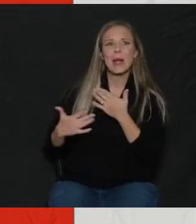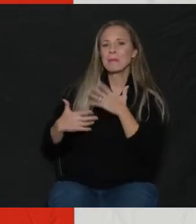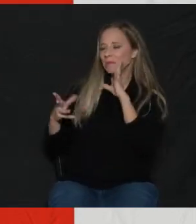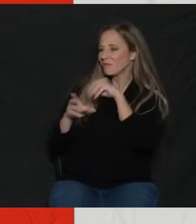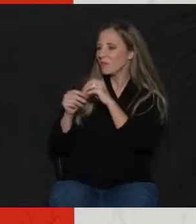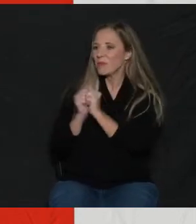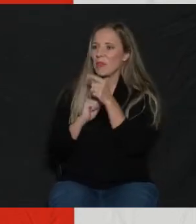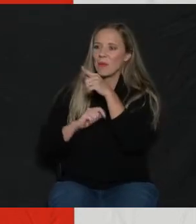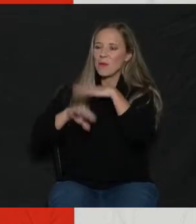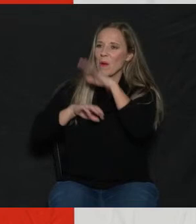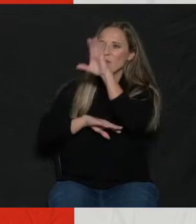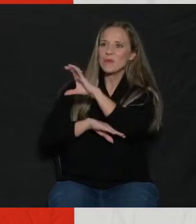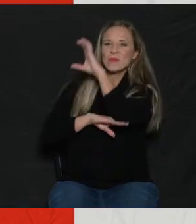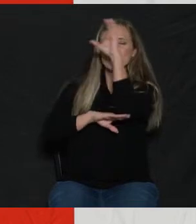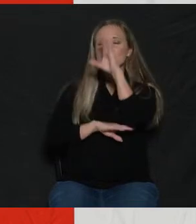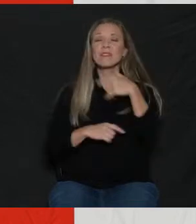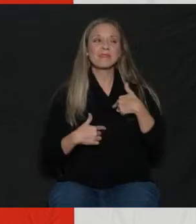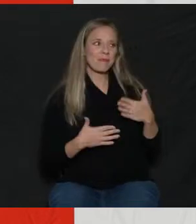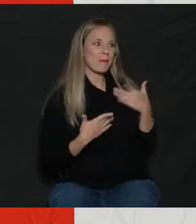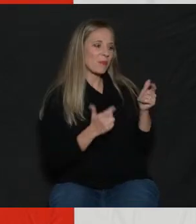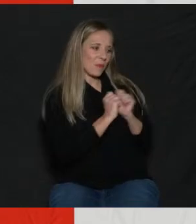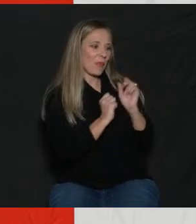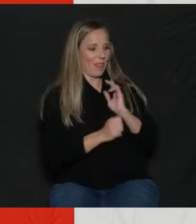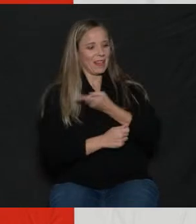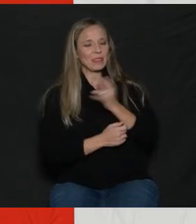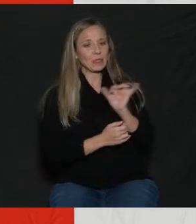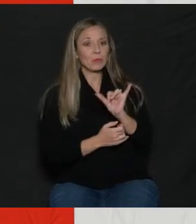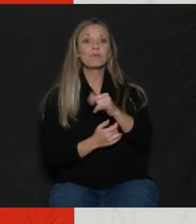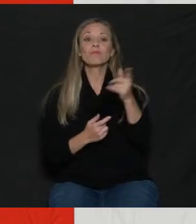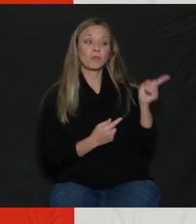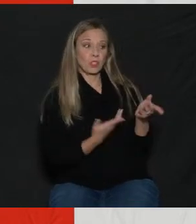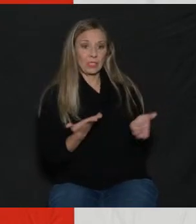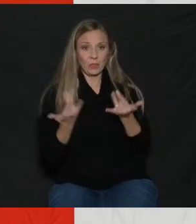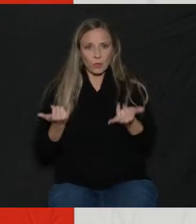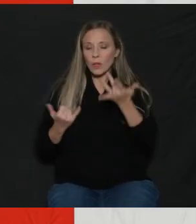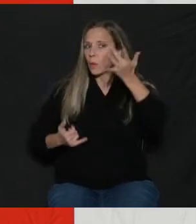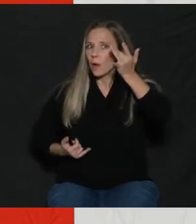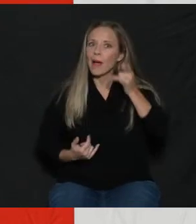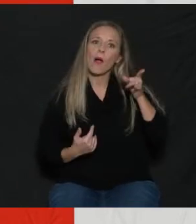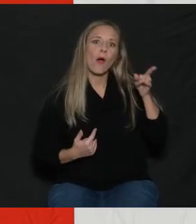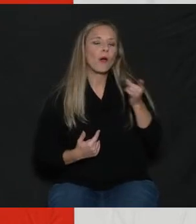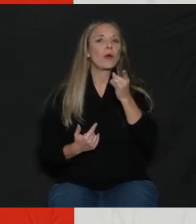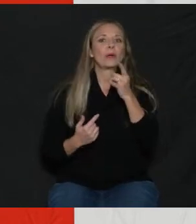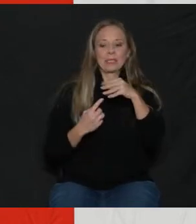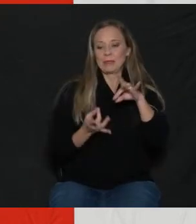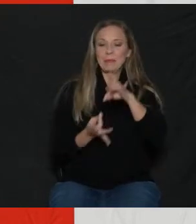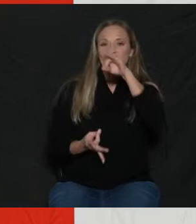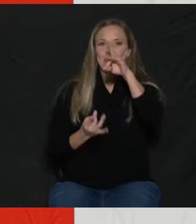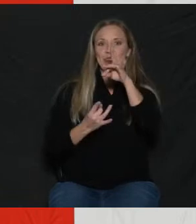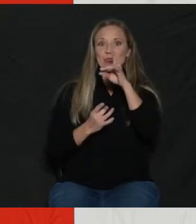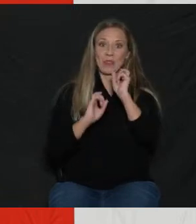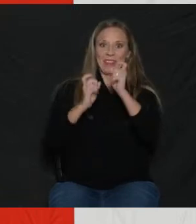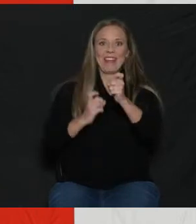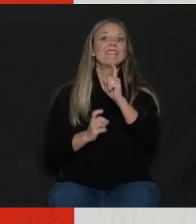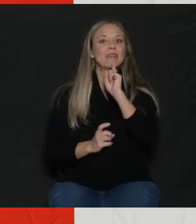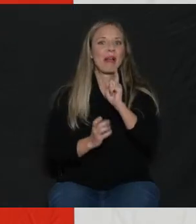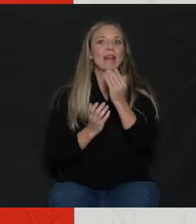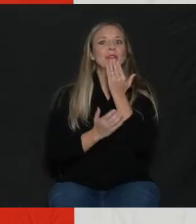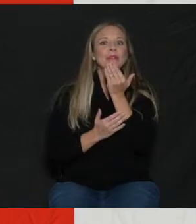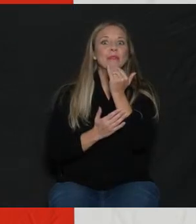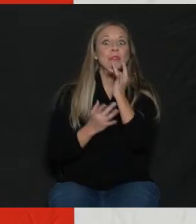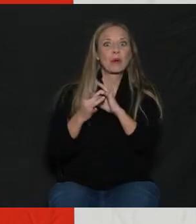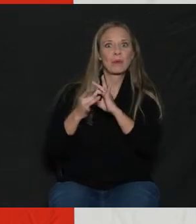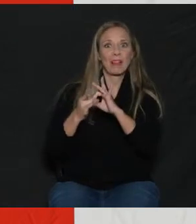Christmas. Well, I'm so glad you're with us too. So I have Danette with me today because her spiritual gift is sugar related, okay? So growing up, my